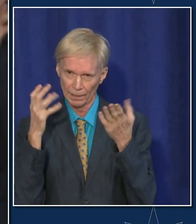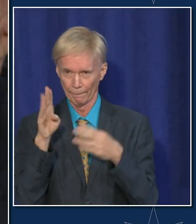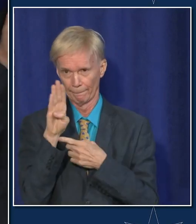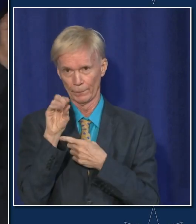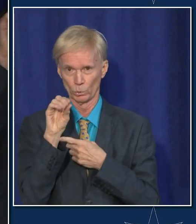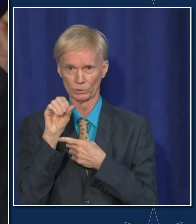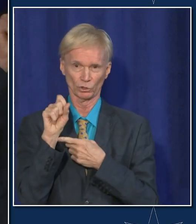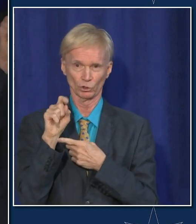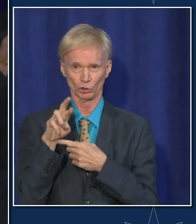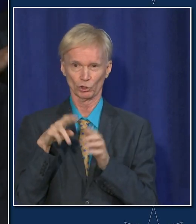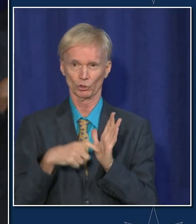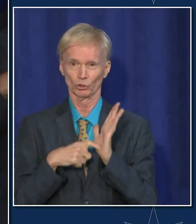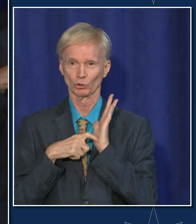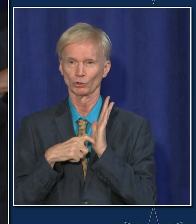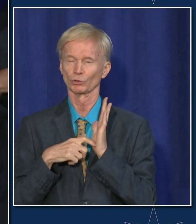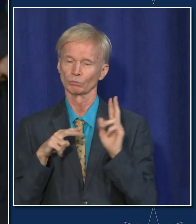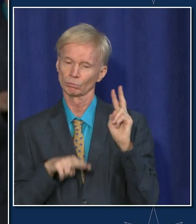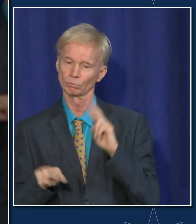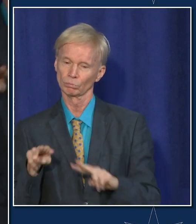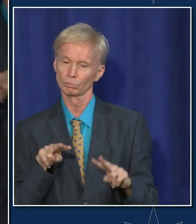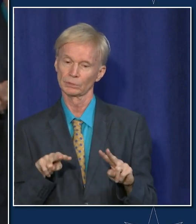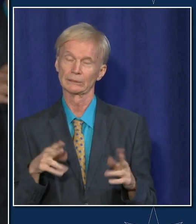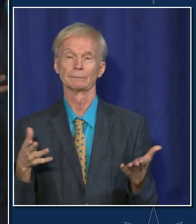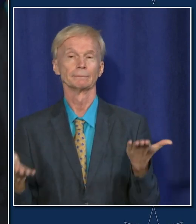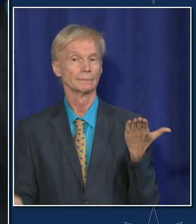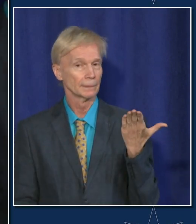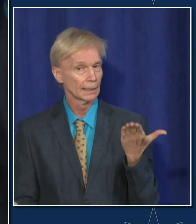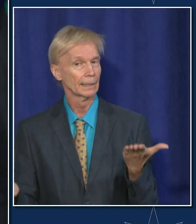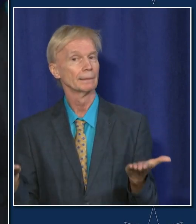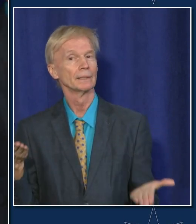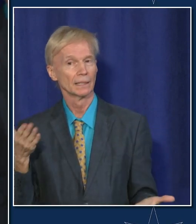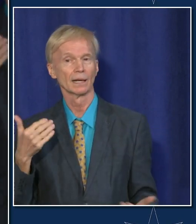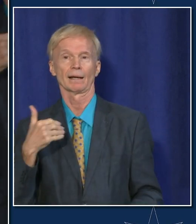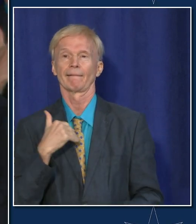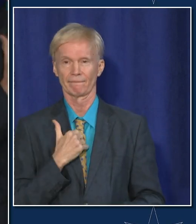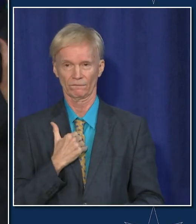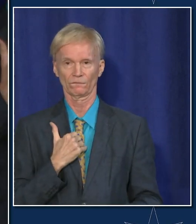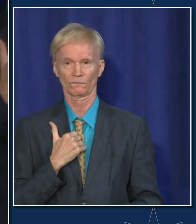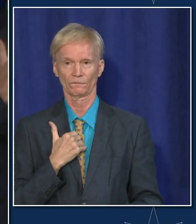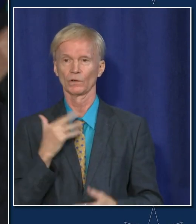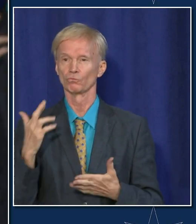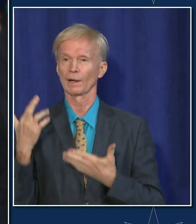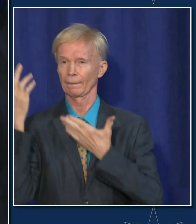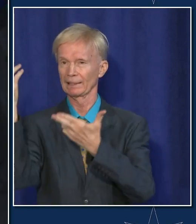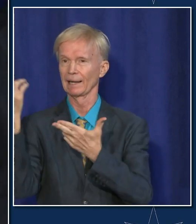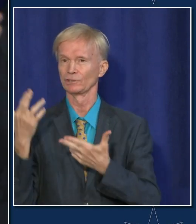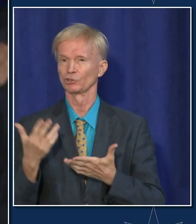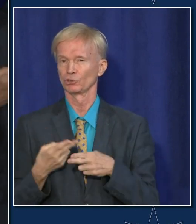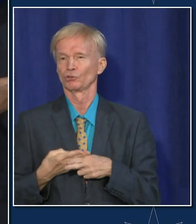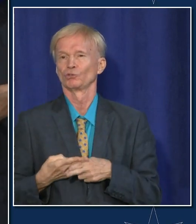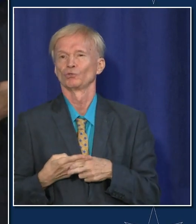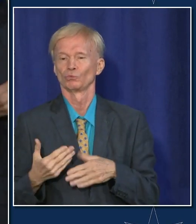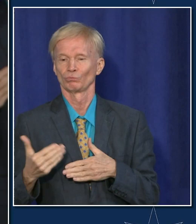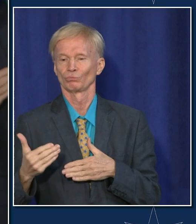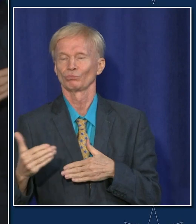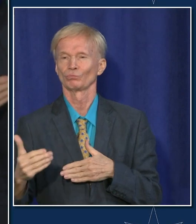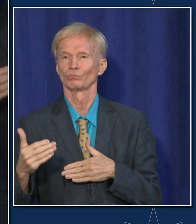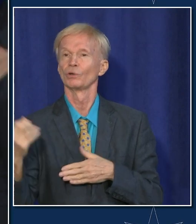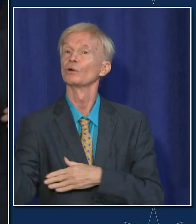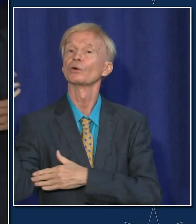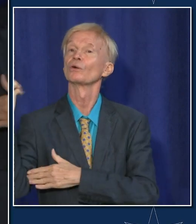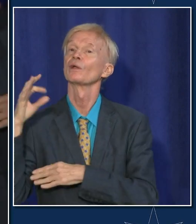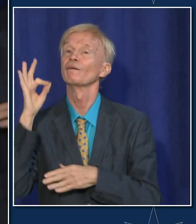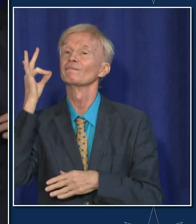closely. It does look likely that we may have a booster recommendation shortly from the